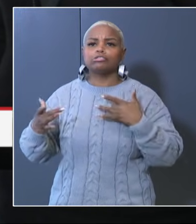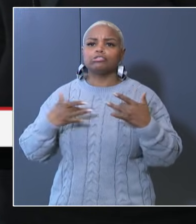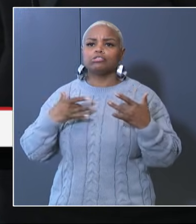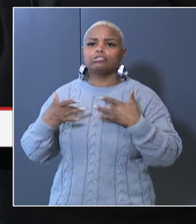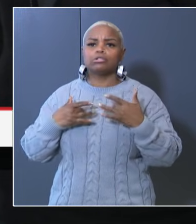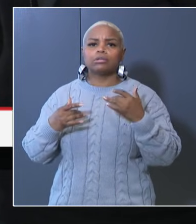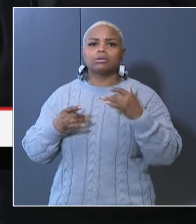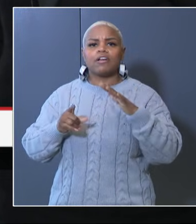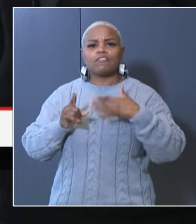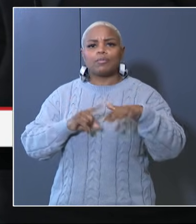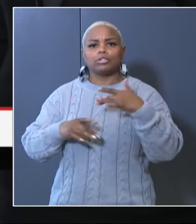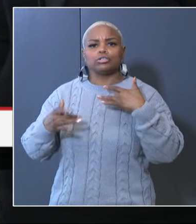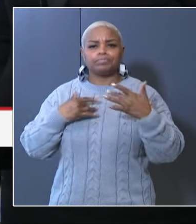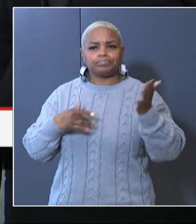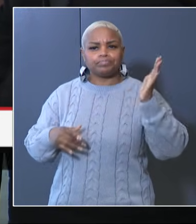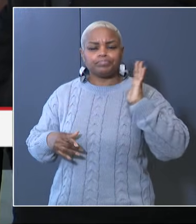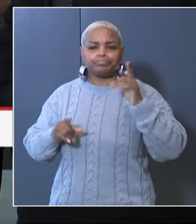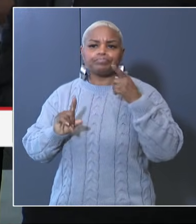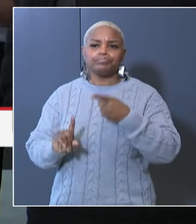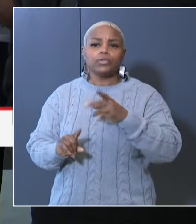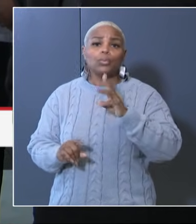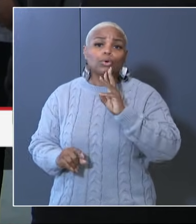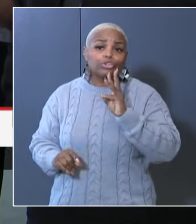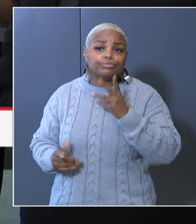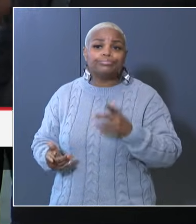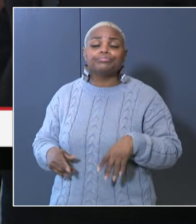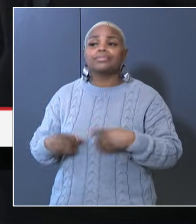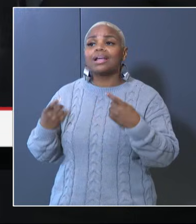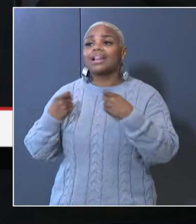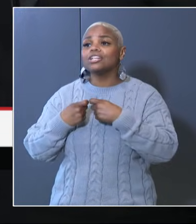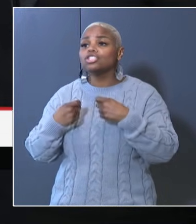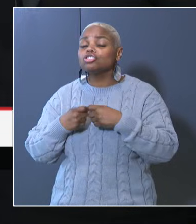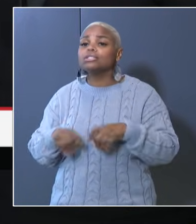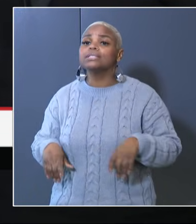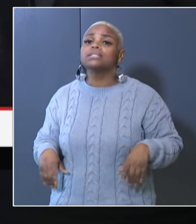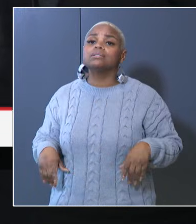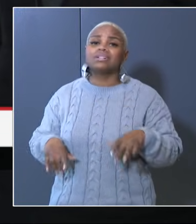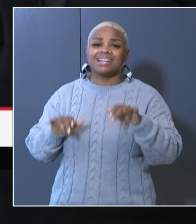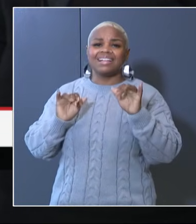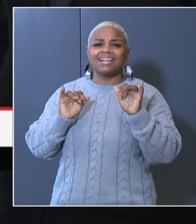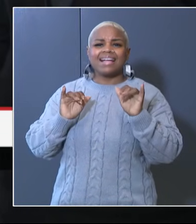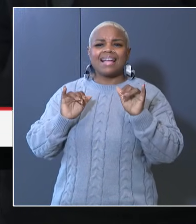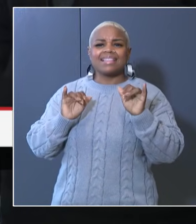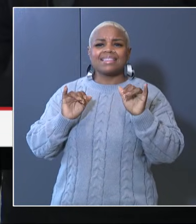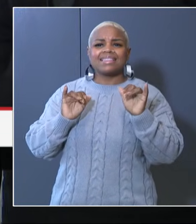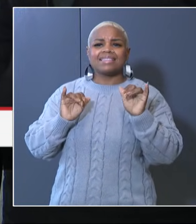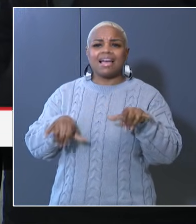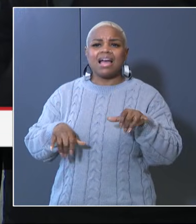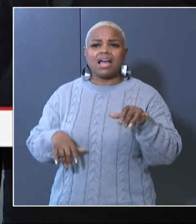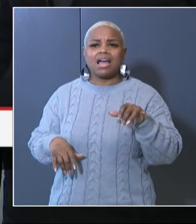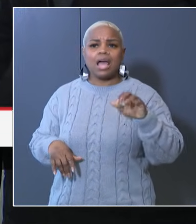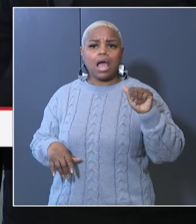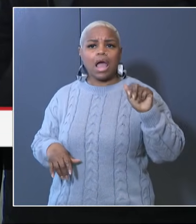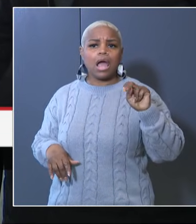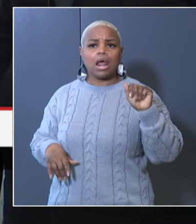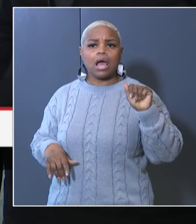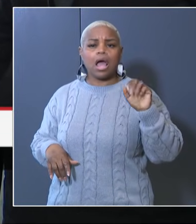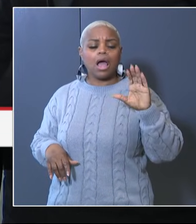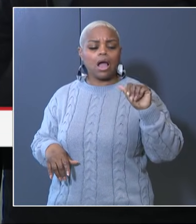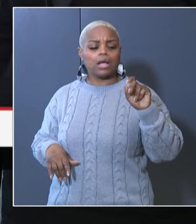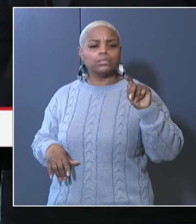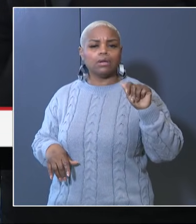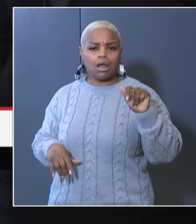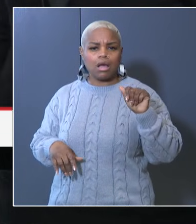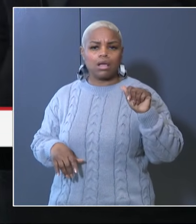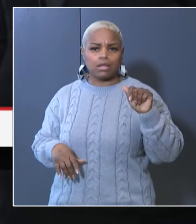raised again by the Anacostia Riverkeeper, that dumping this snow and allowing it to melt into the storm system and